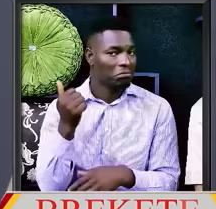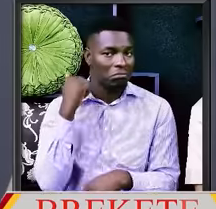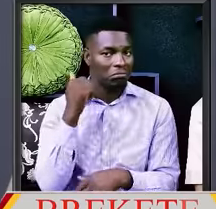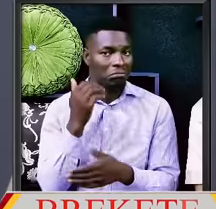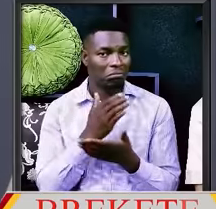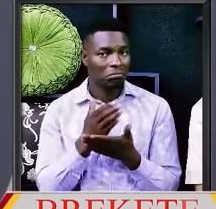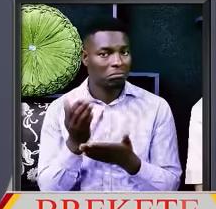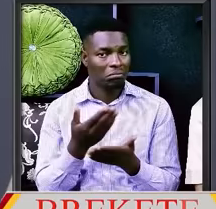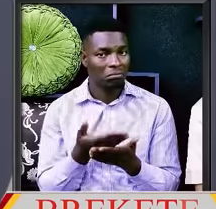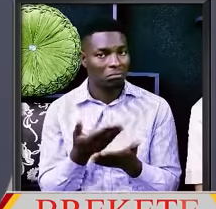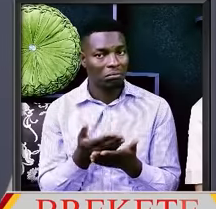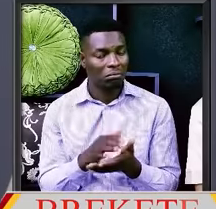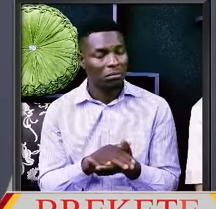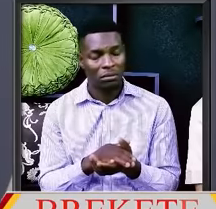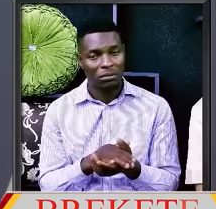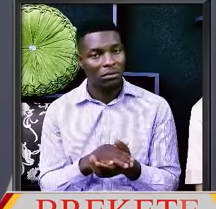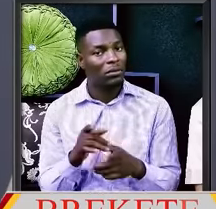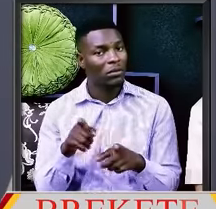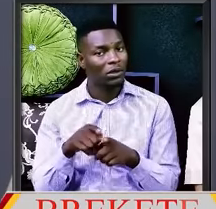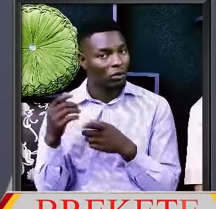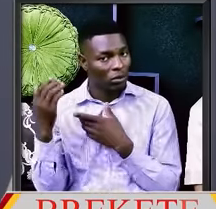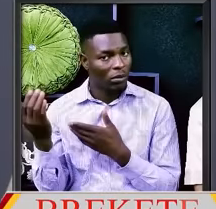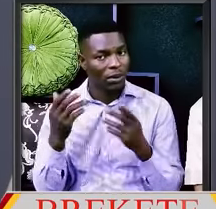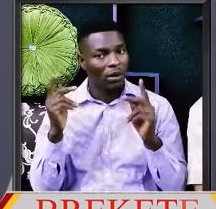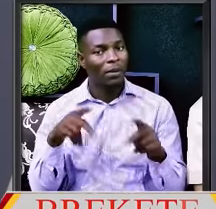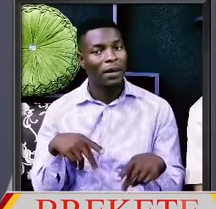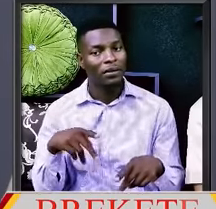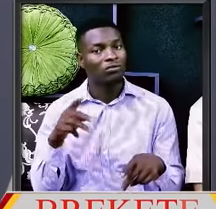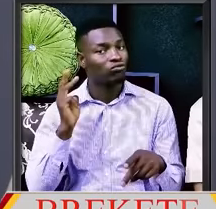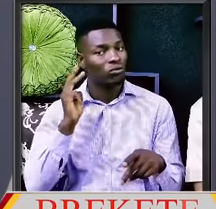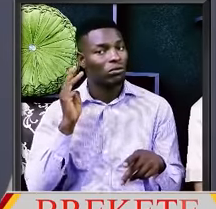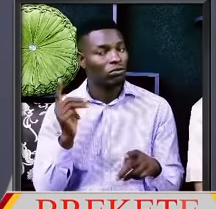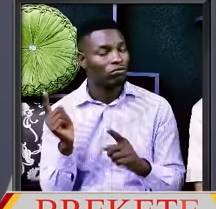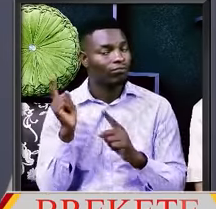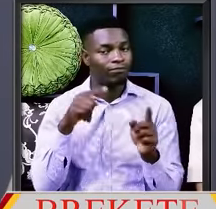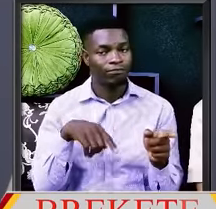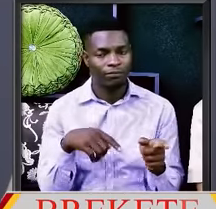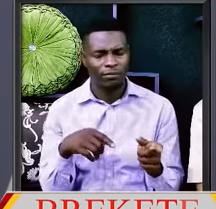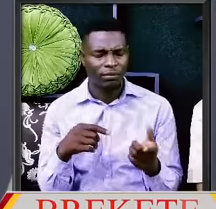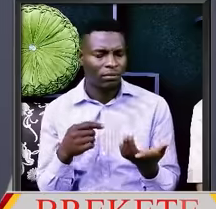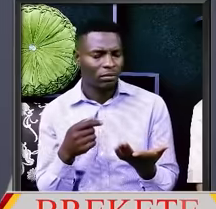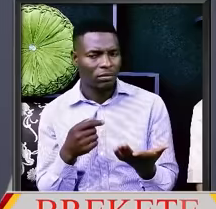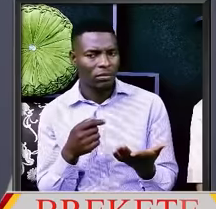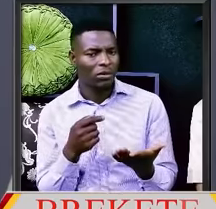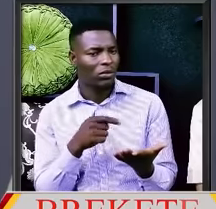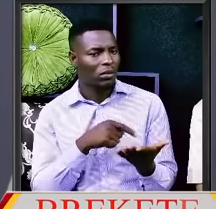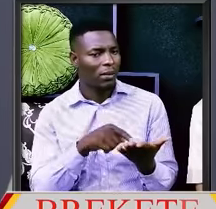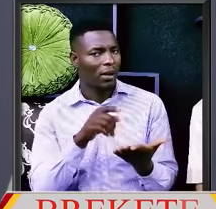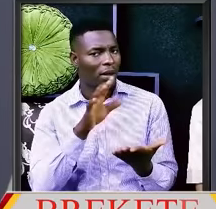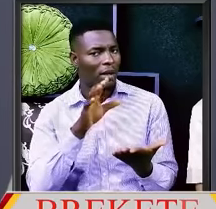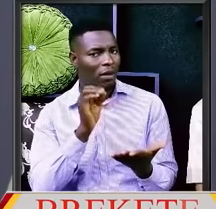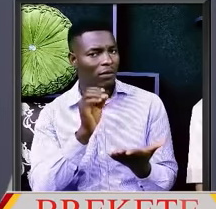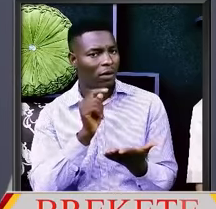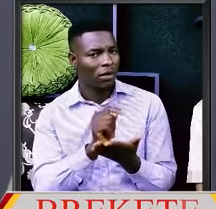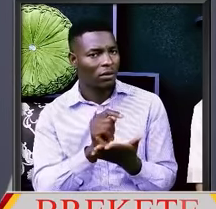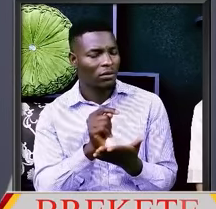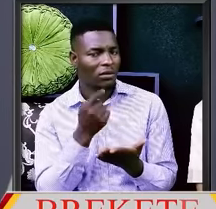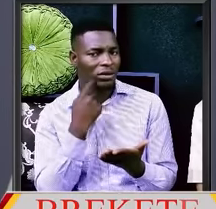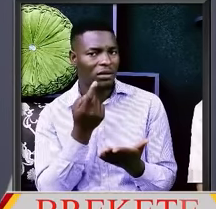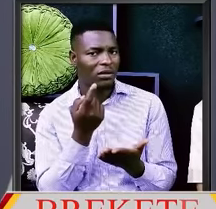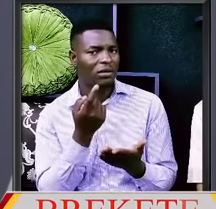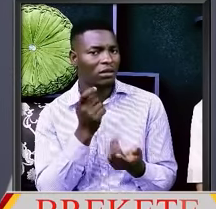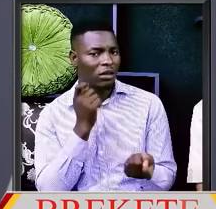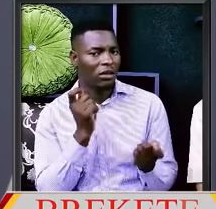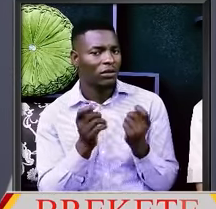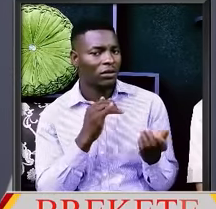they as we come bring the shirt, they come. They come go there, maybe pay the 50,000. Now they come change and say the money now